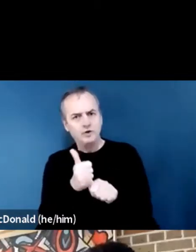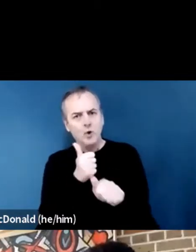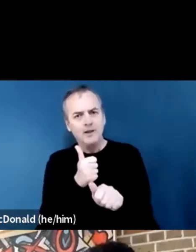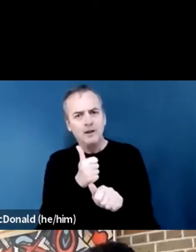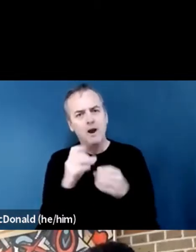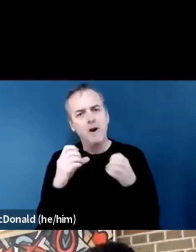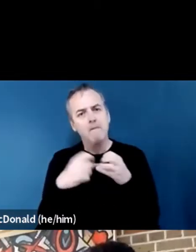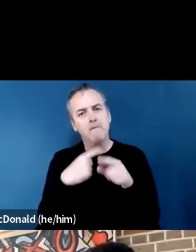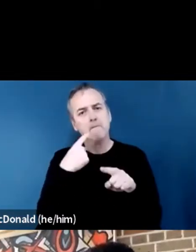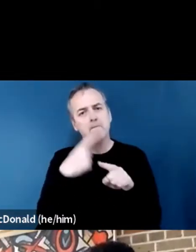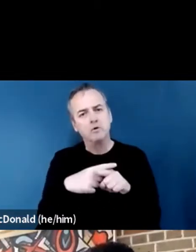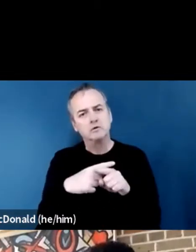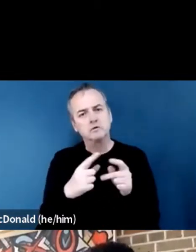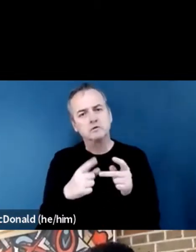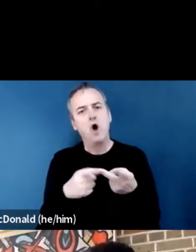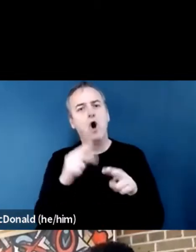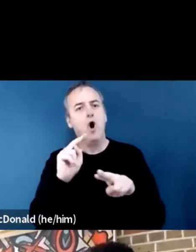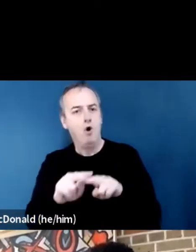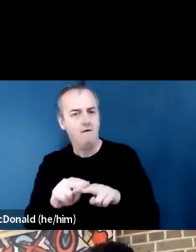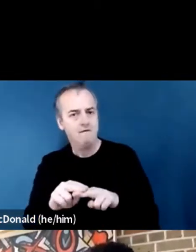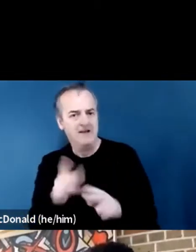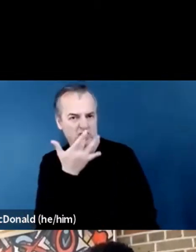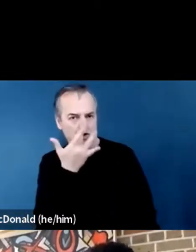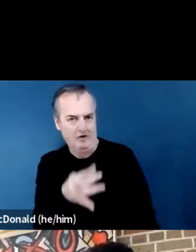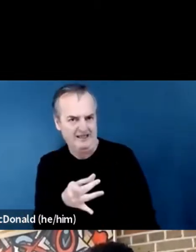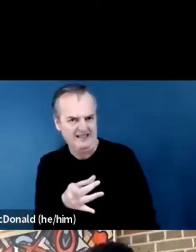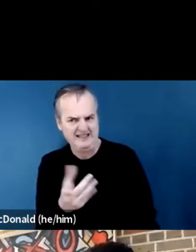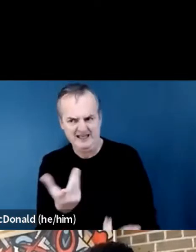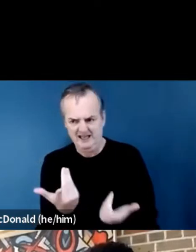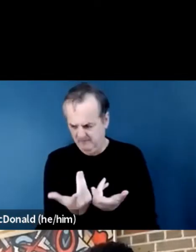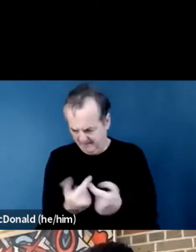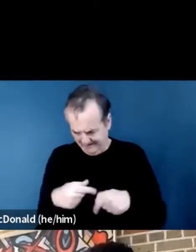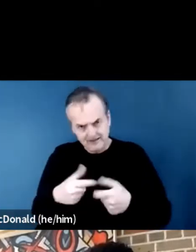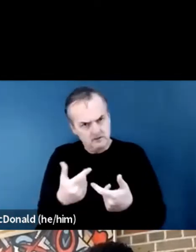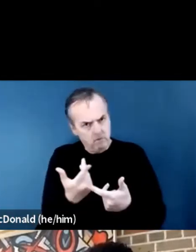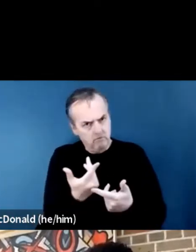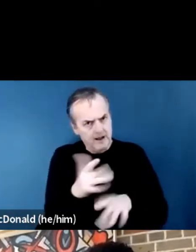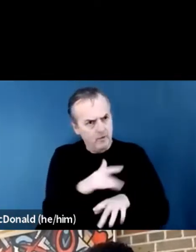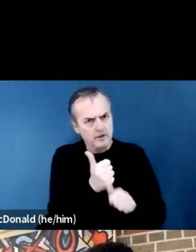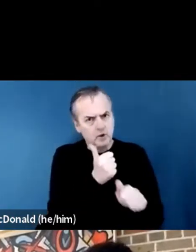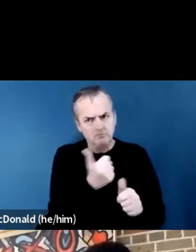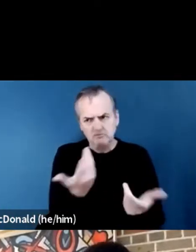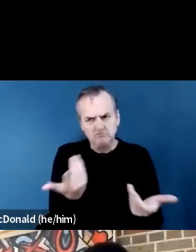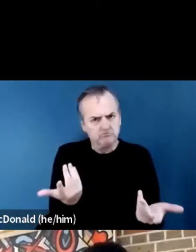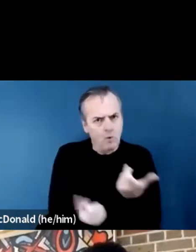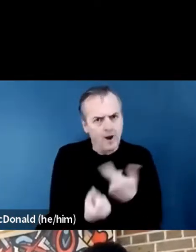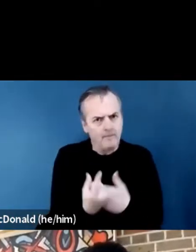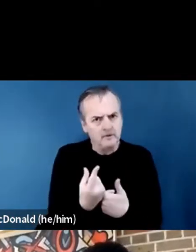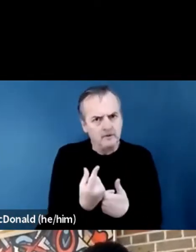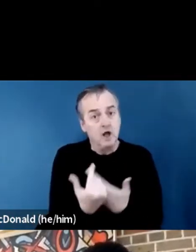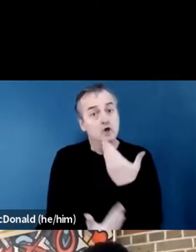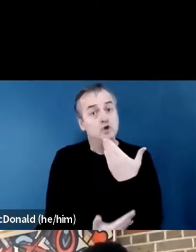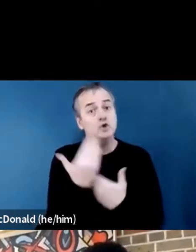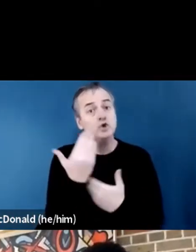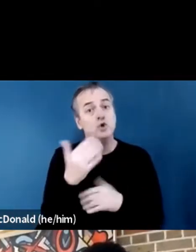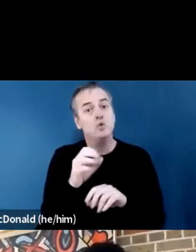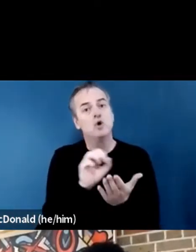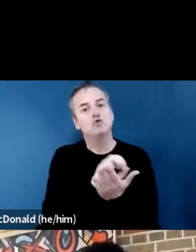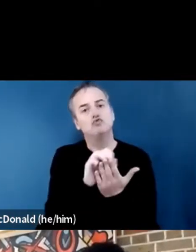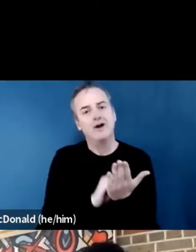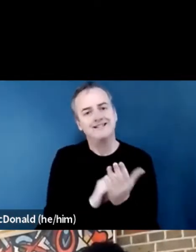about how all of this has kind of come about, essentially. So Box of Tricks is a new writing theatre company based in